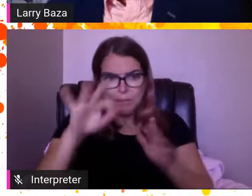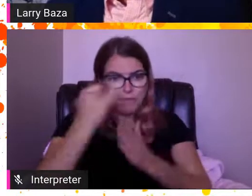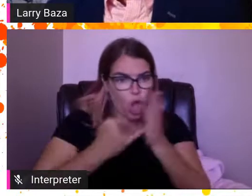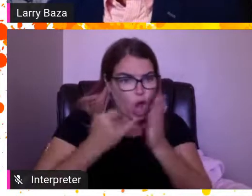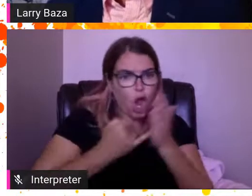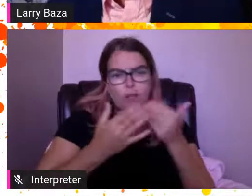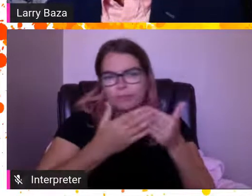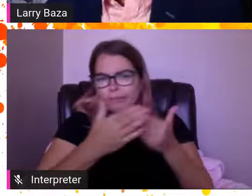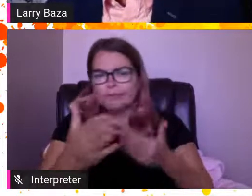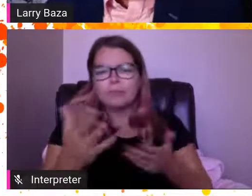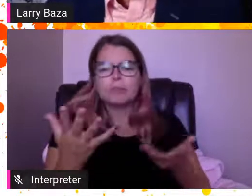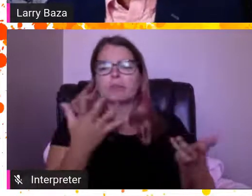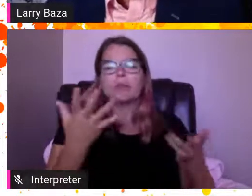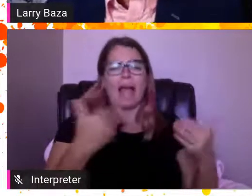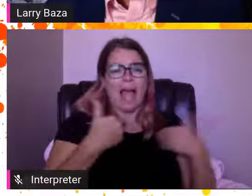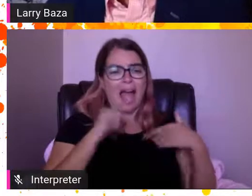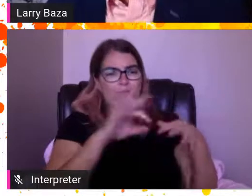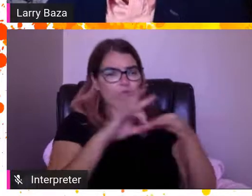And I expect that